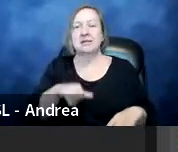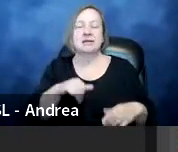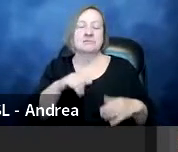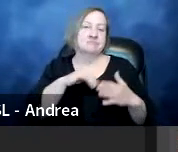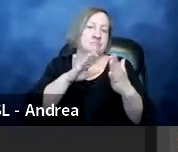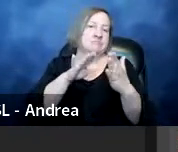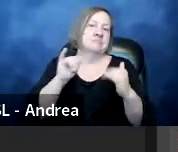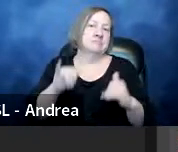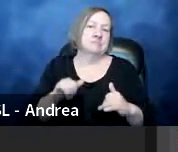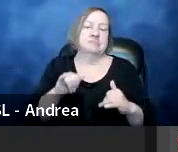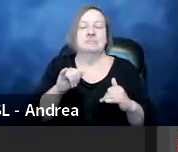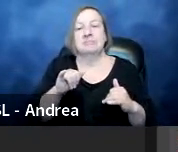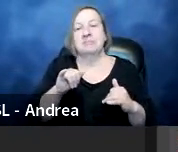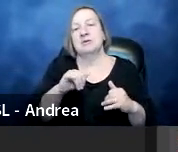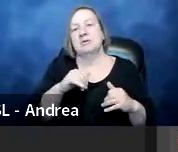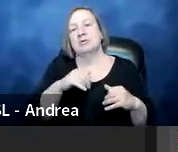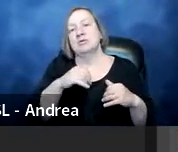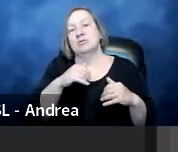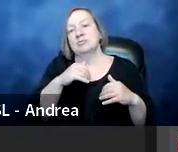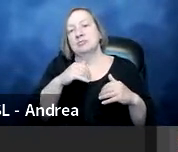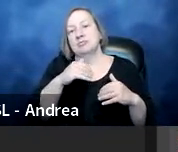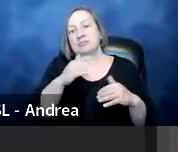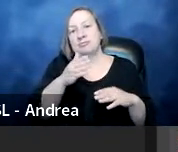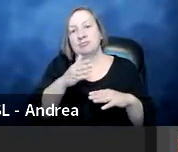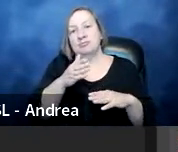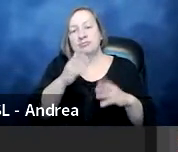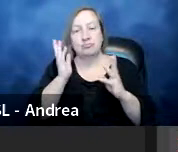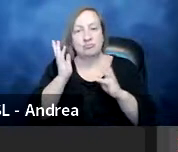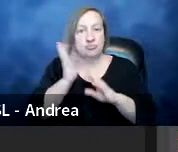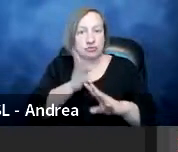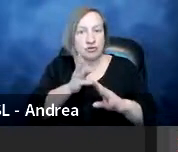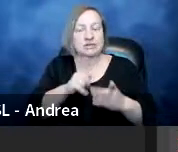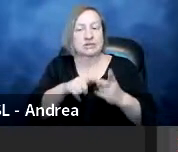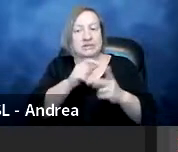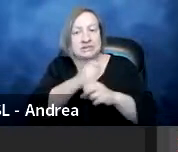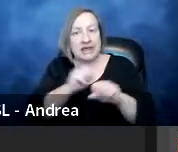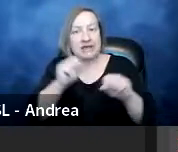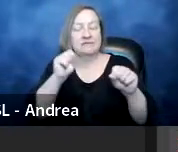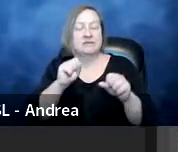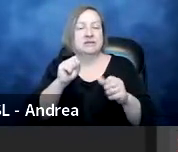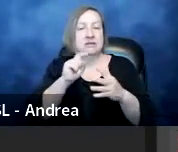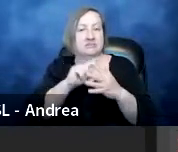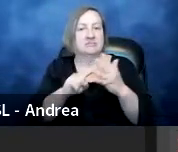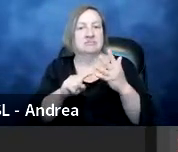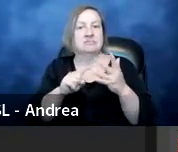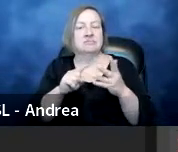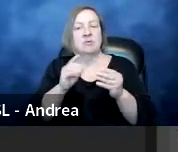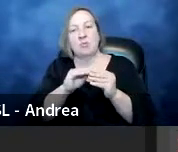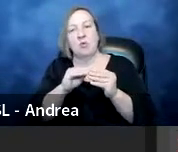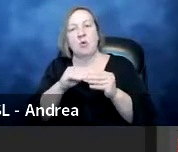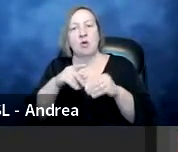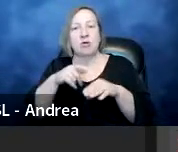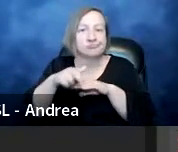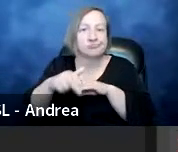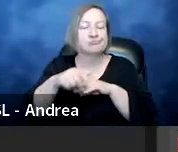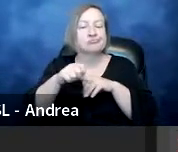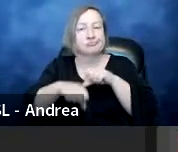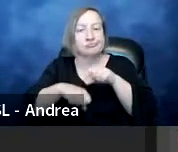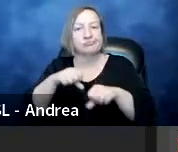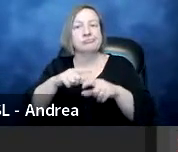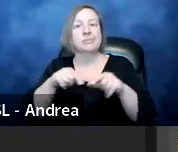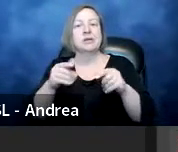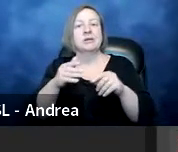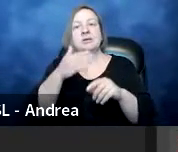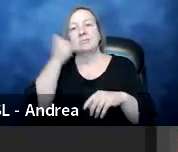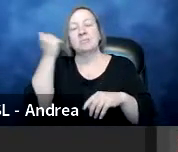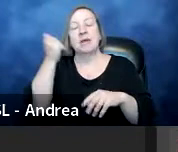the congestion, safety, transit through the program, increasing active transportation, addressing freight, and seismic.